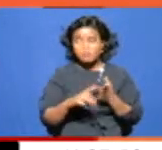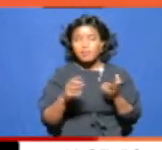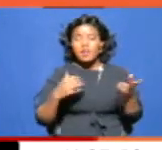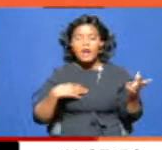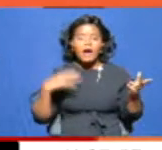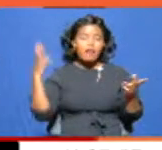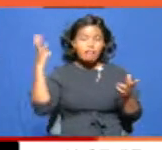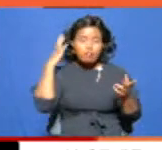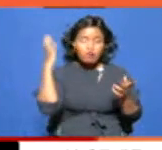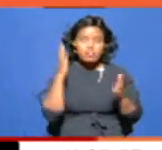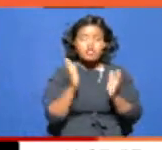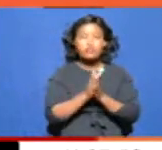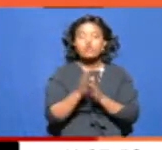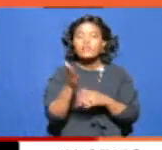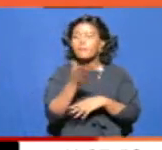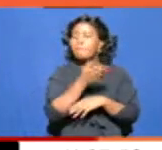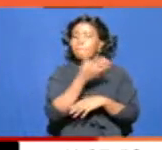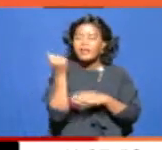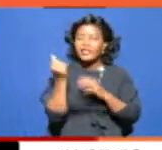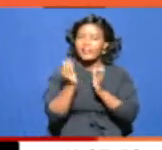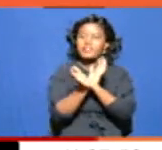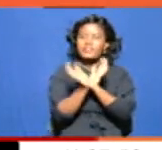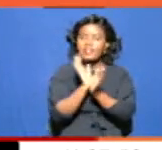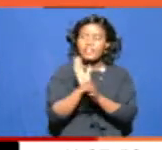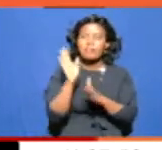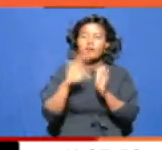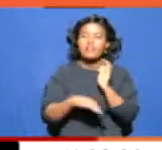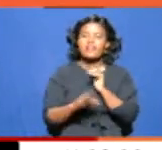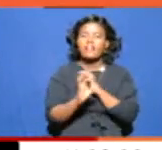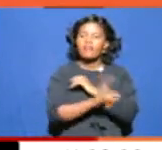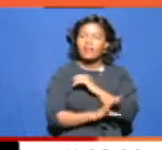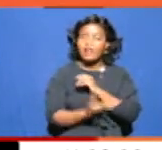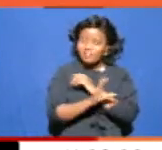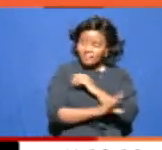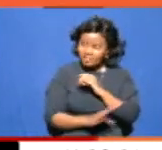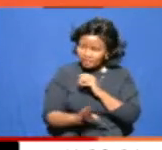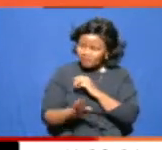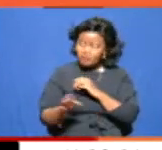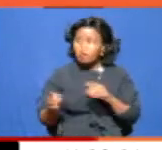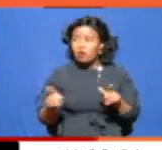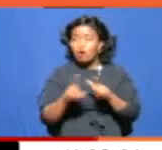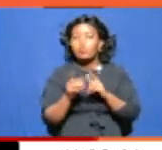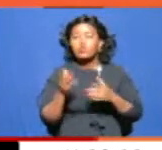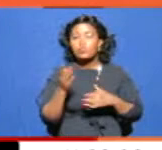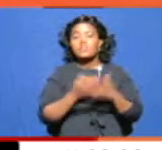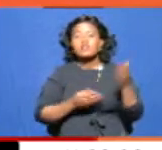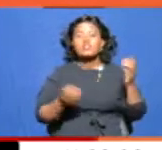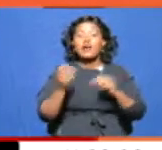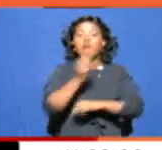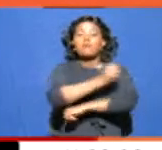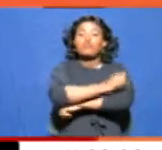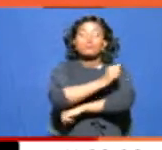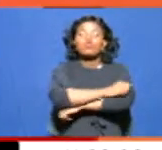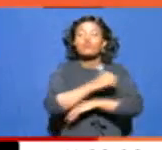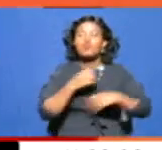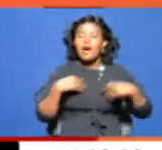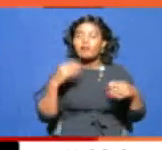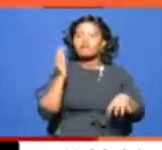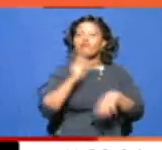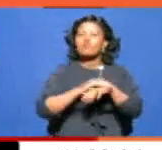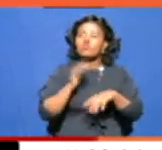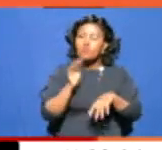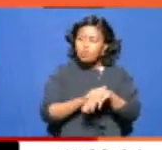better facilities than this country here. We can borrow that. We have schools that have very proper fields. Mm-hmm. Even better than